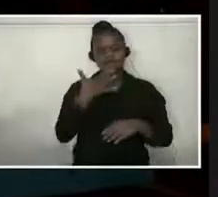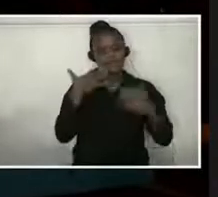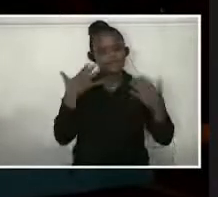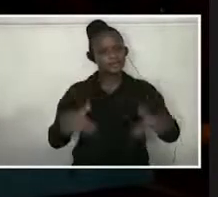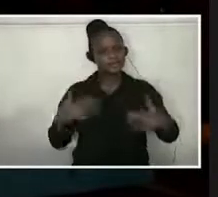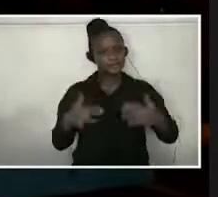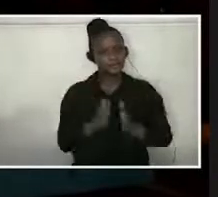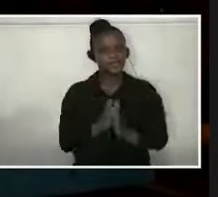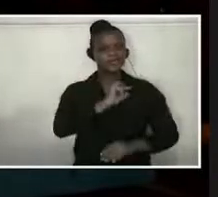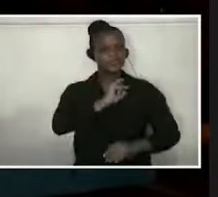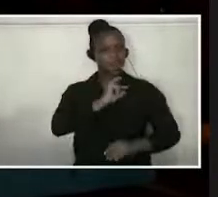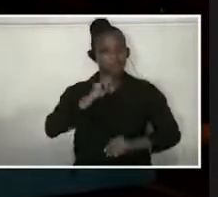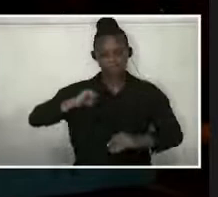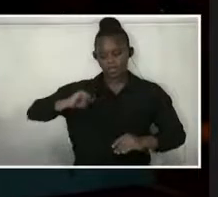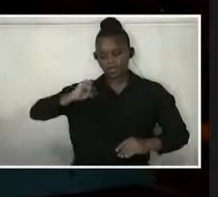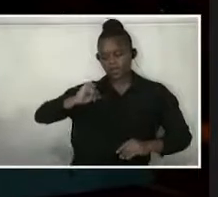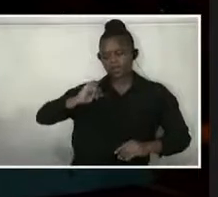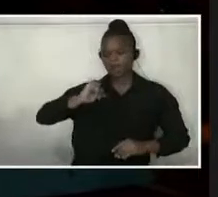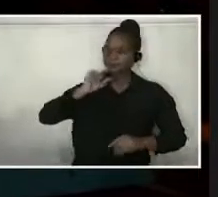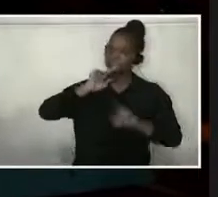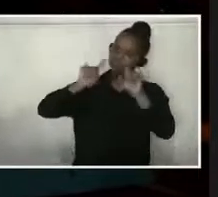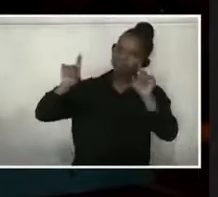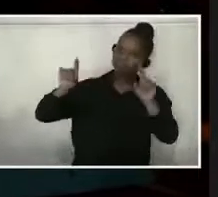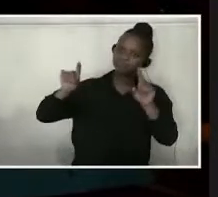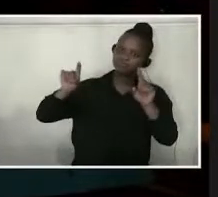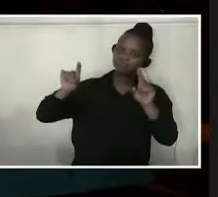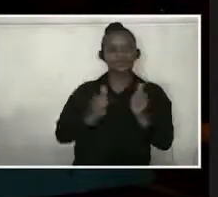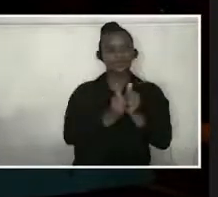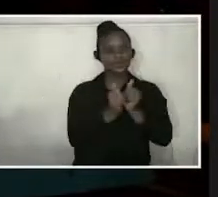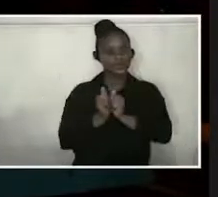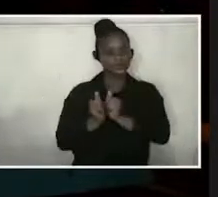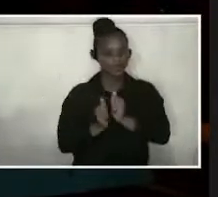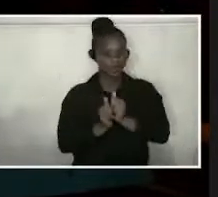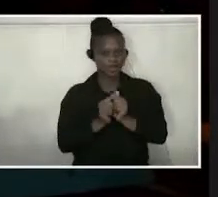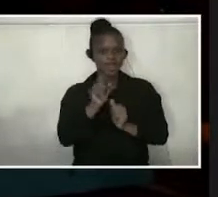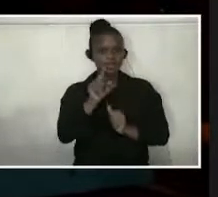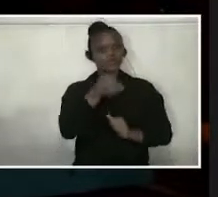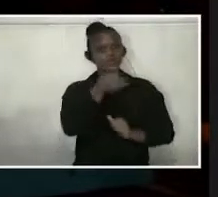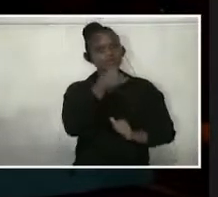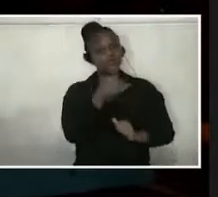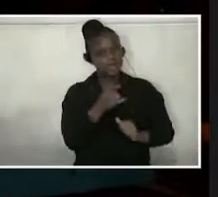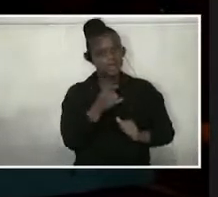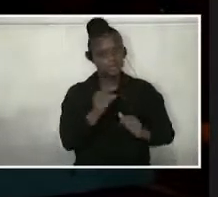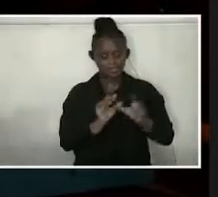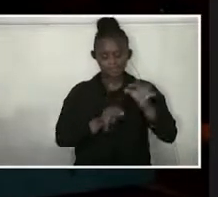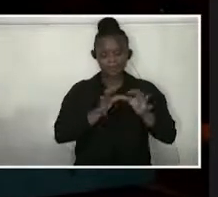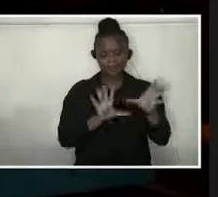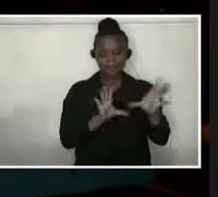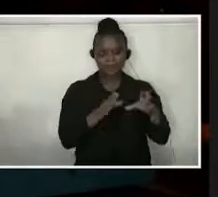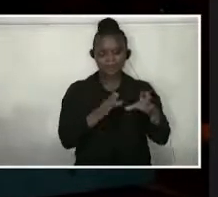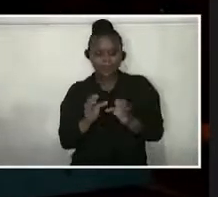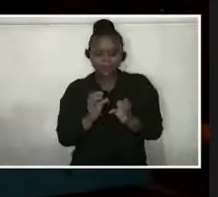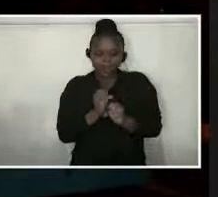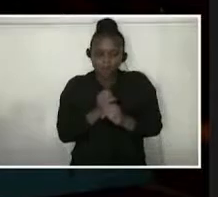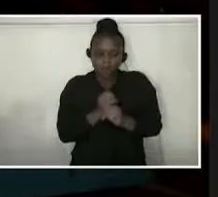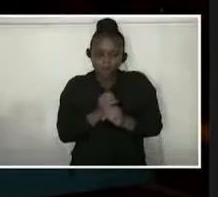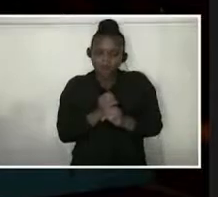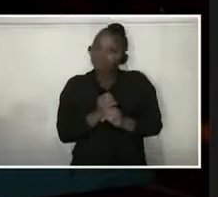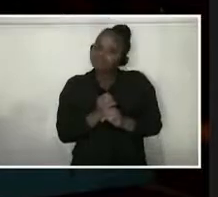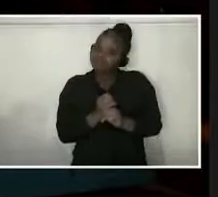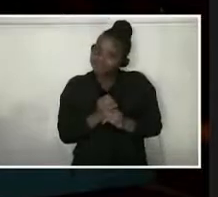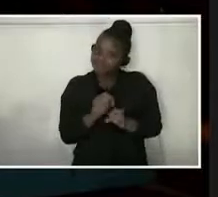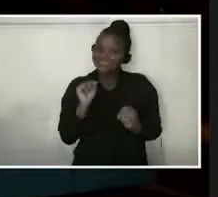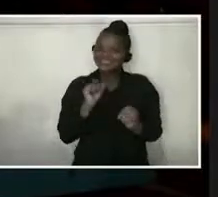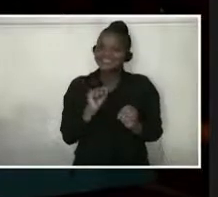municipalities. You referred to smaller parties being king makers. Interestingly, Honorable